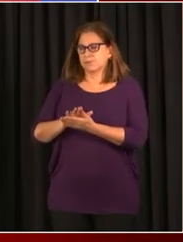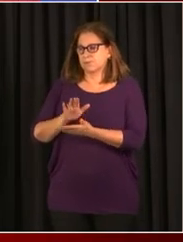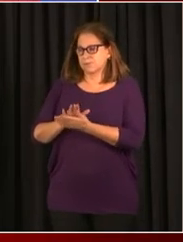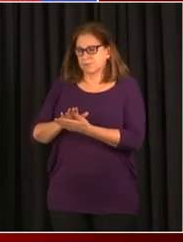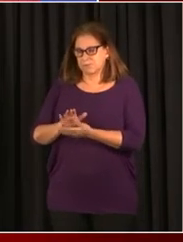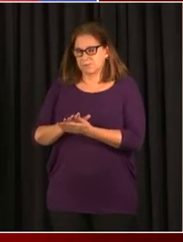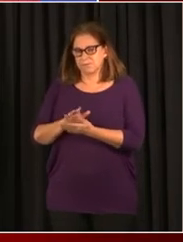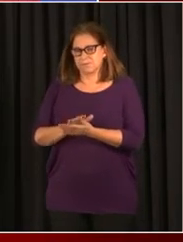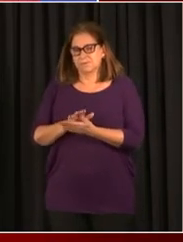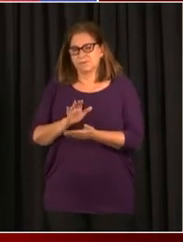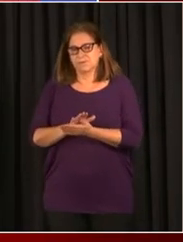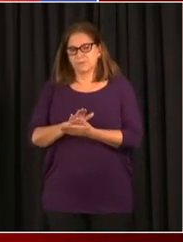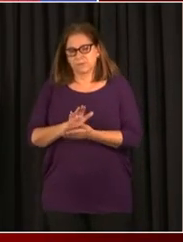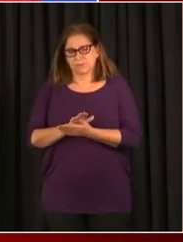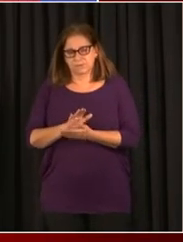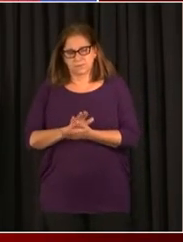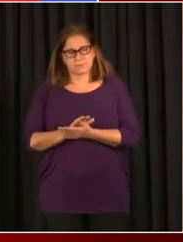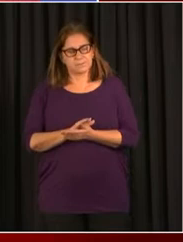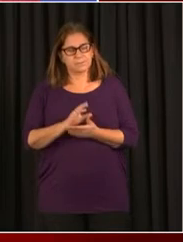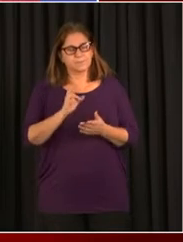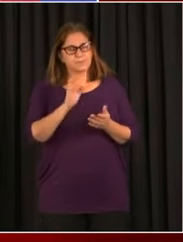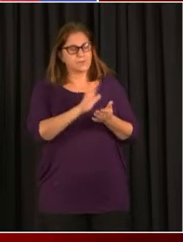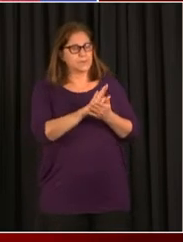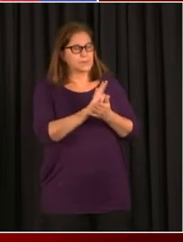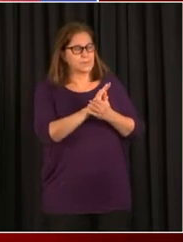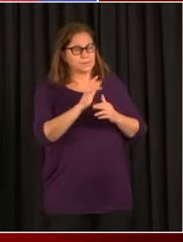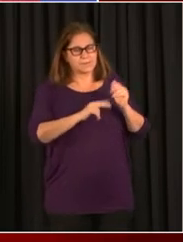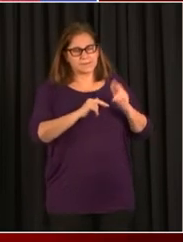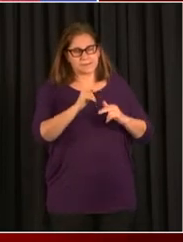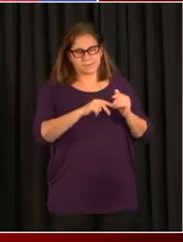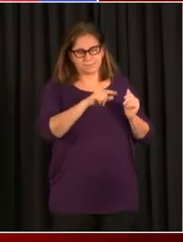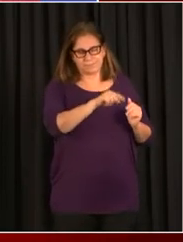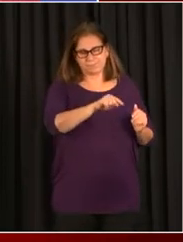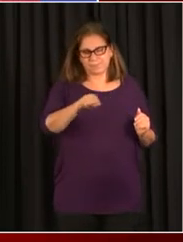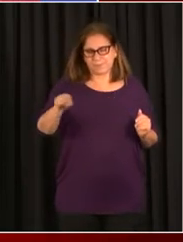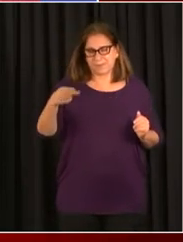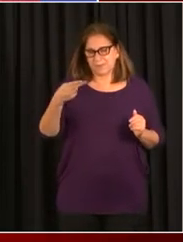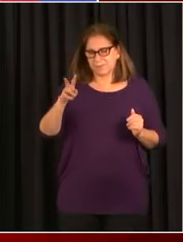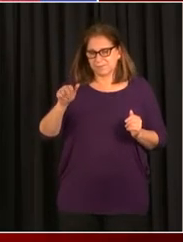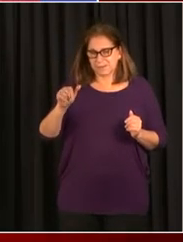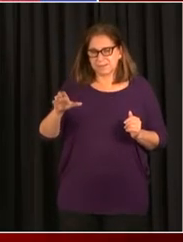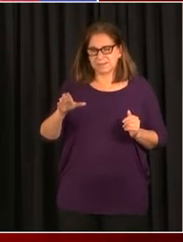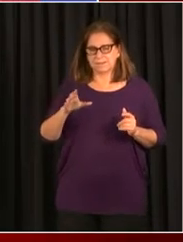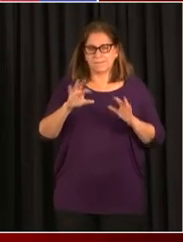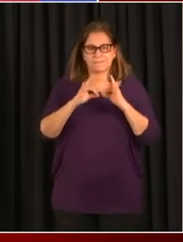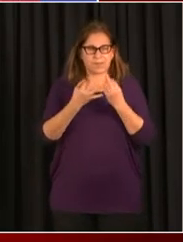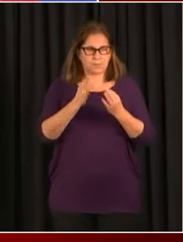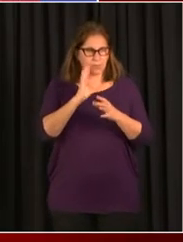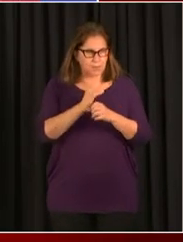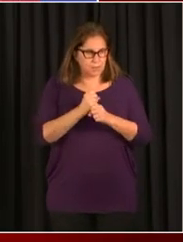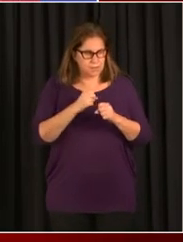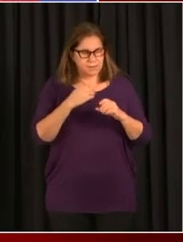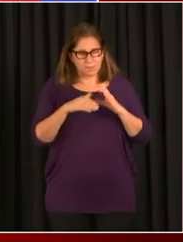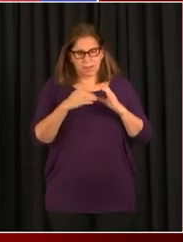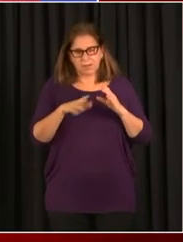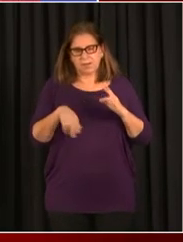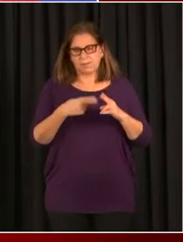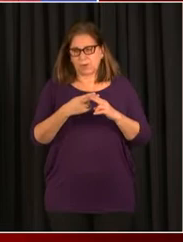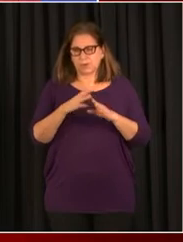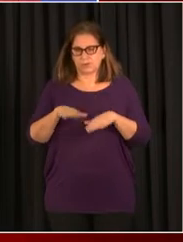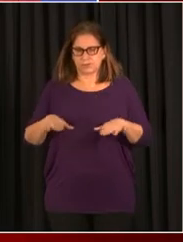priority list that the chancellor reviewed with you. I think at the end of this week, we will also be